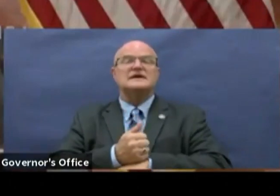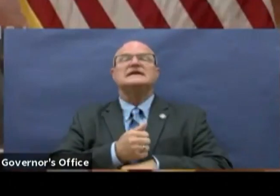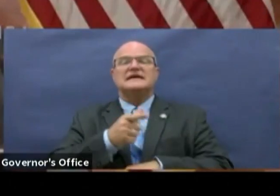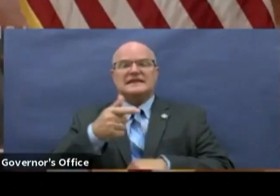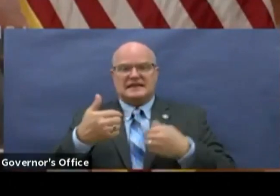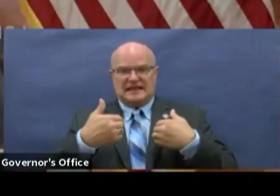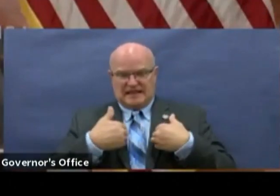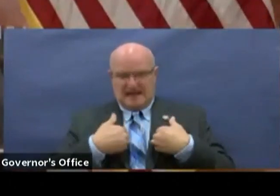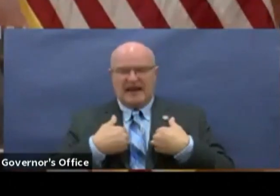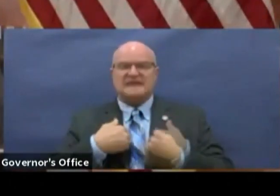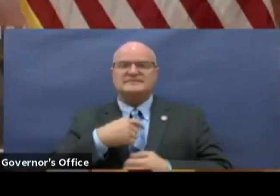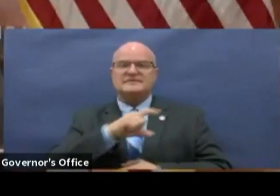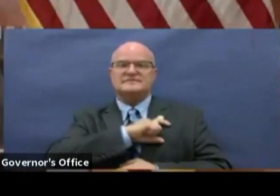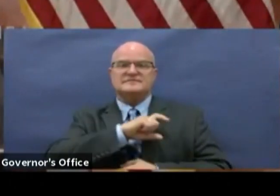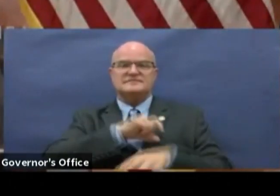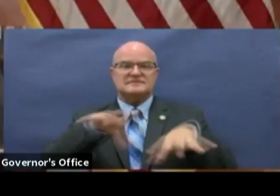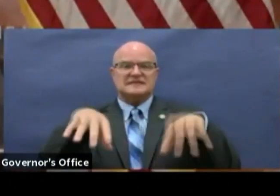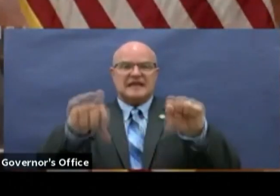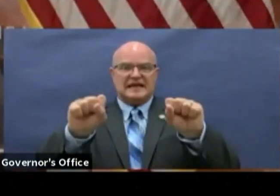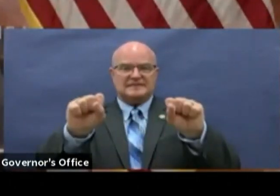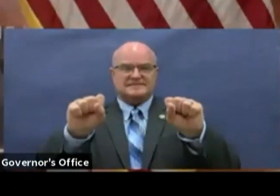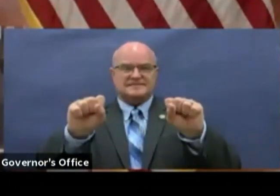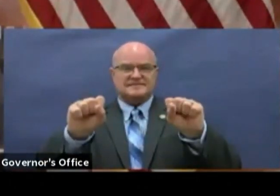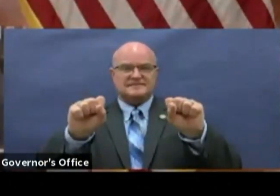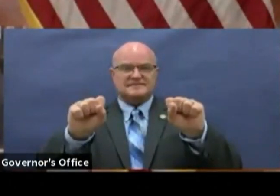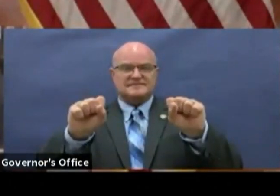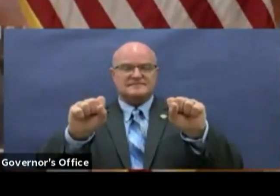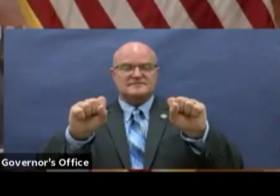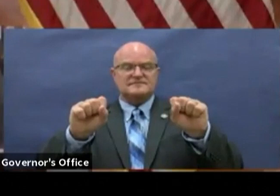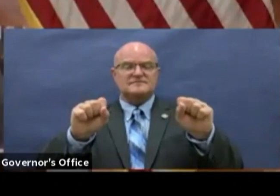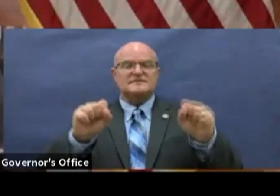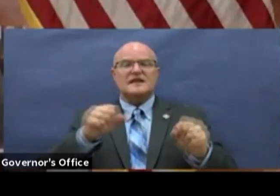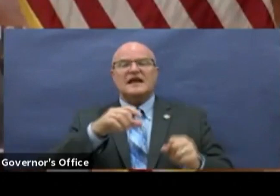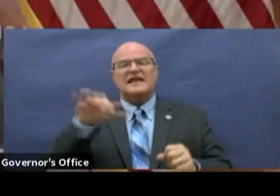been enforcement actions that have taken